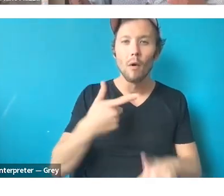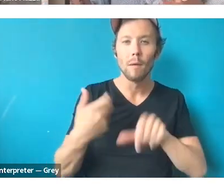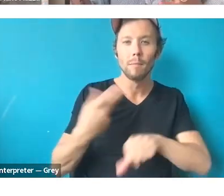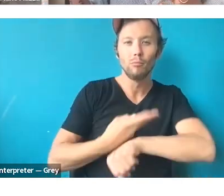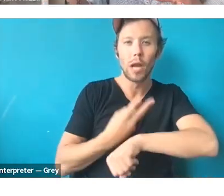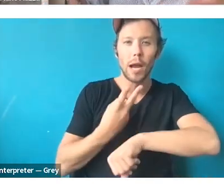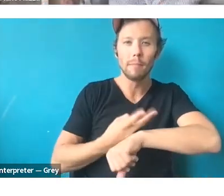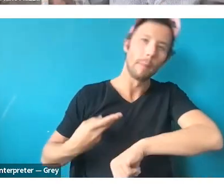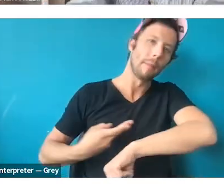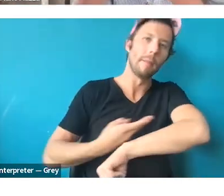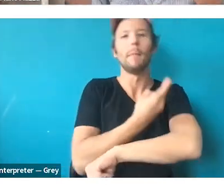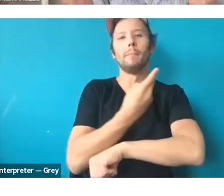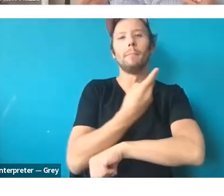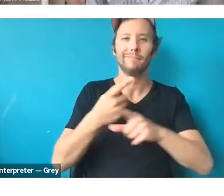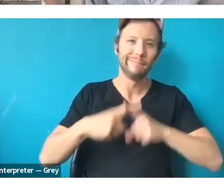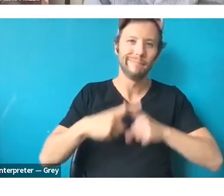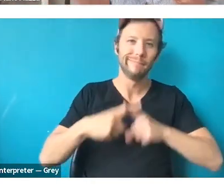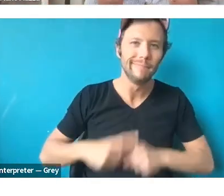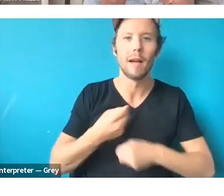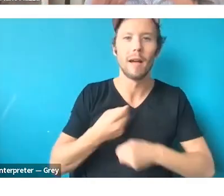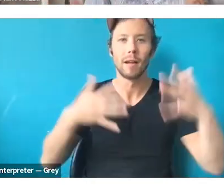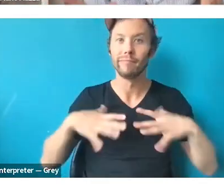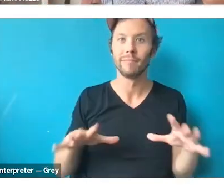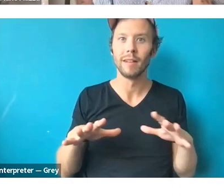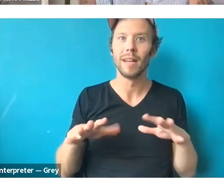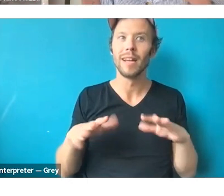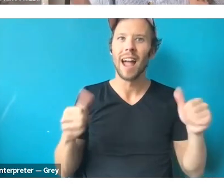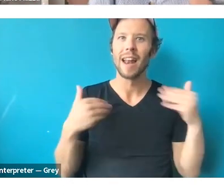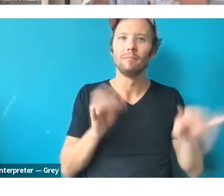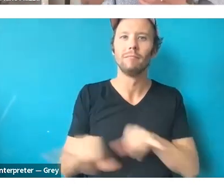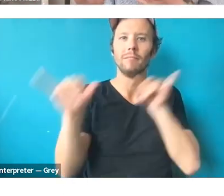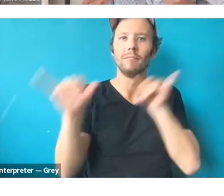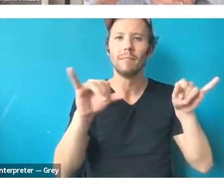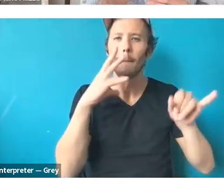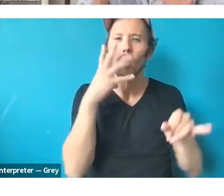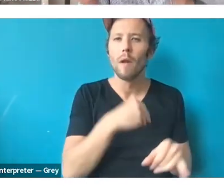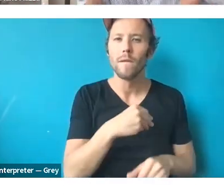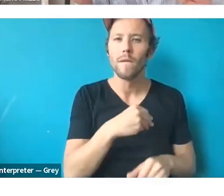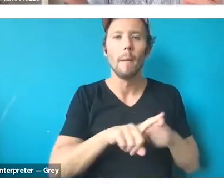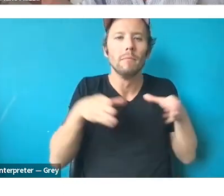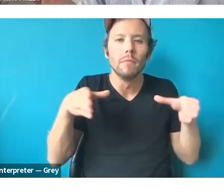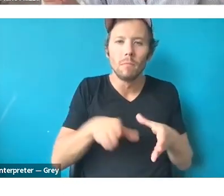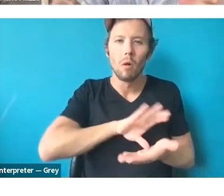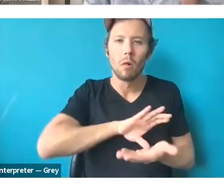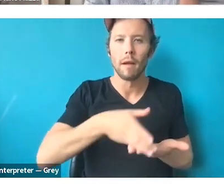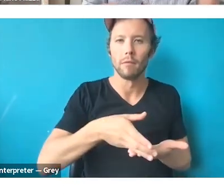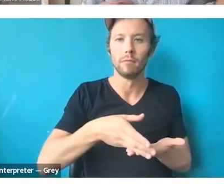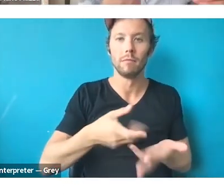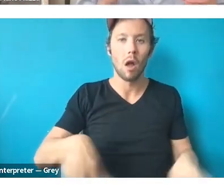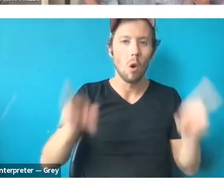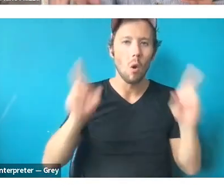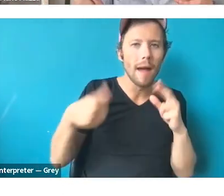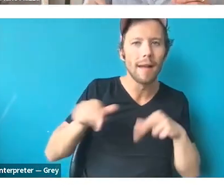slip. Within watersheds, within fiber sheds, like are these things that we can do? And I hope that any natural dyers in here